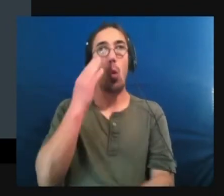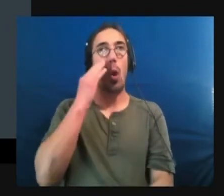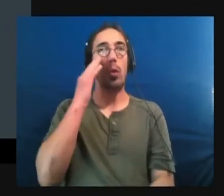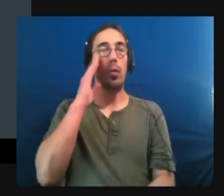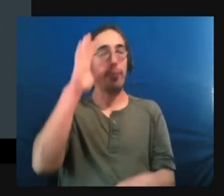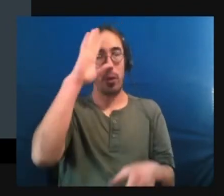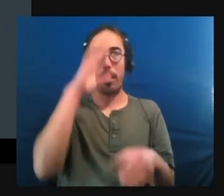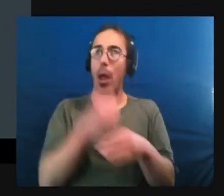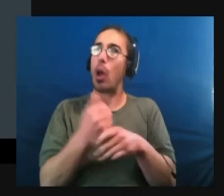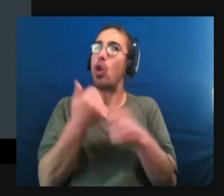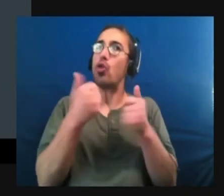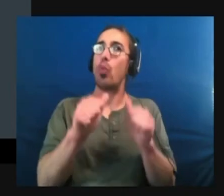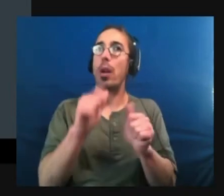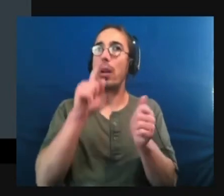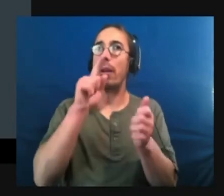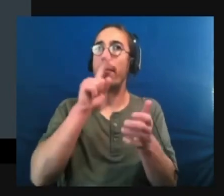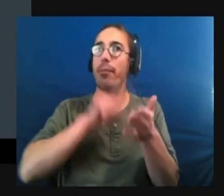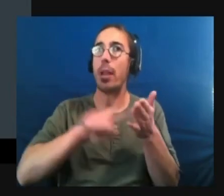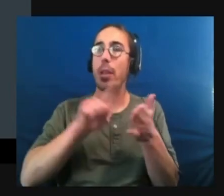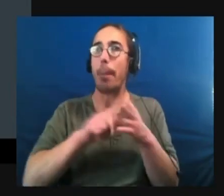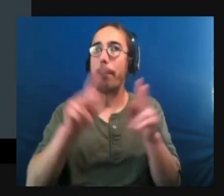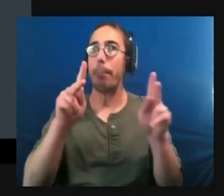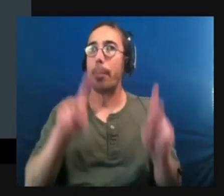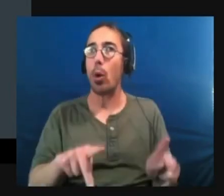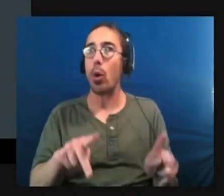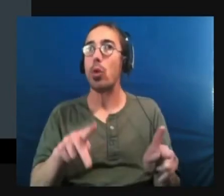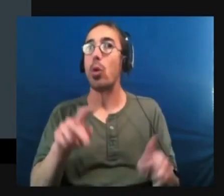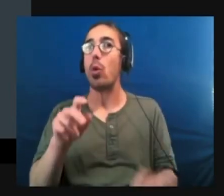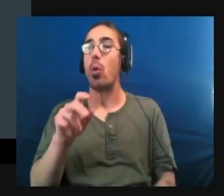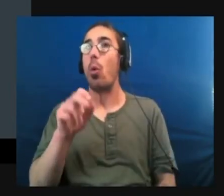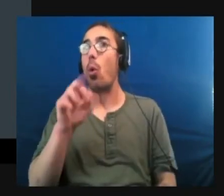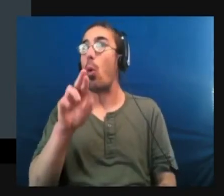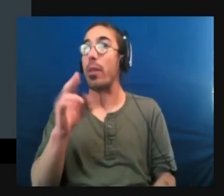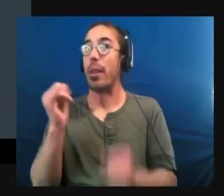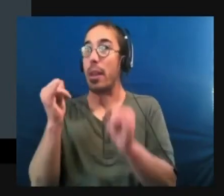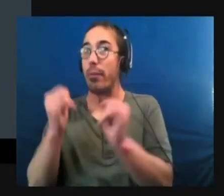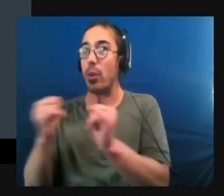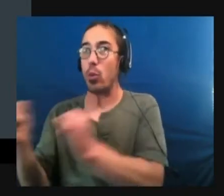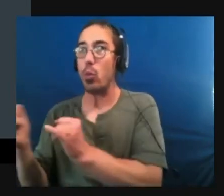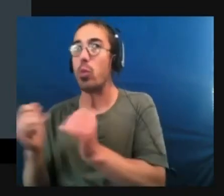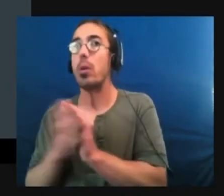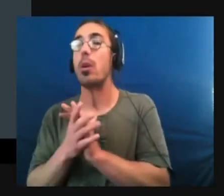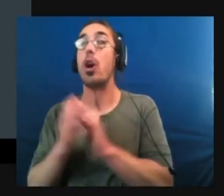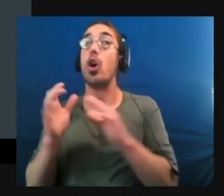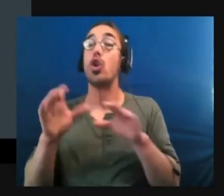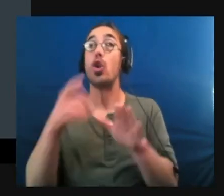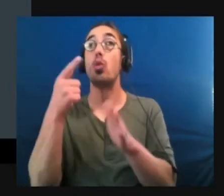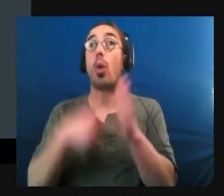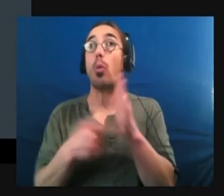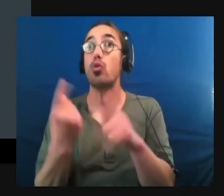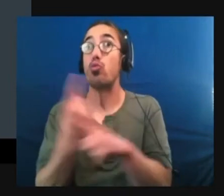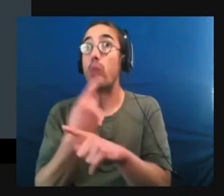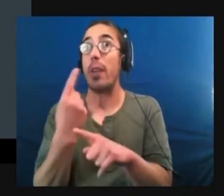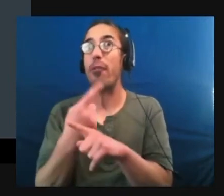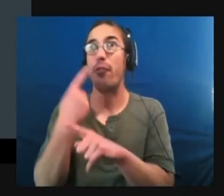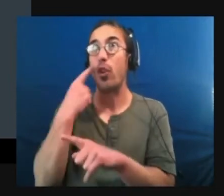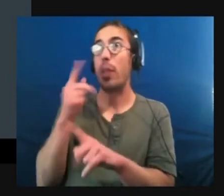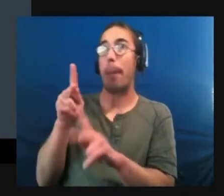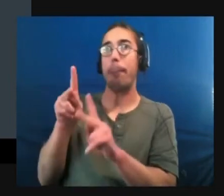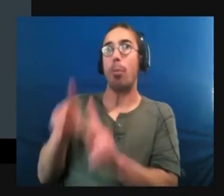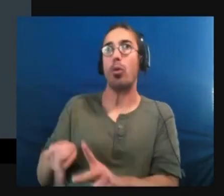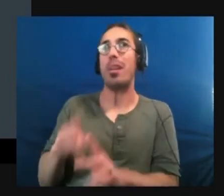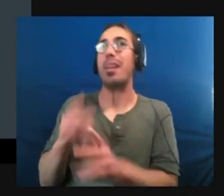validating the person and the individual and doing what was right for them despite